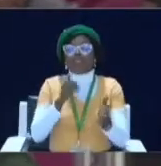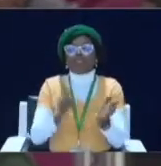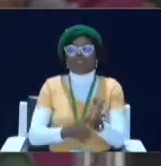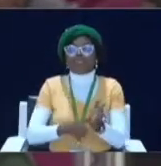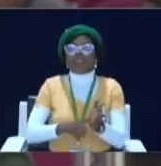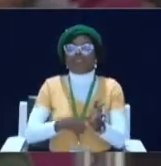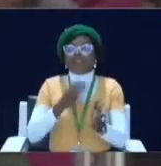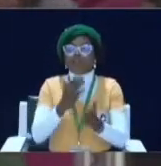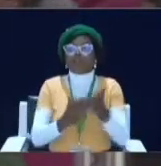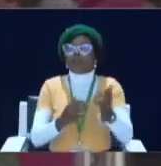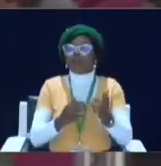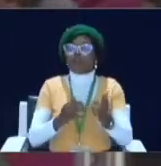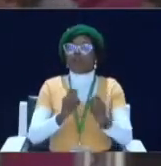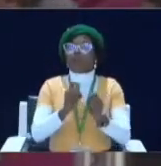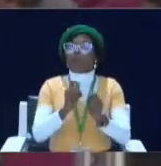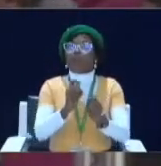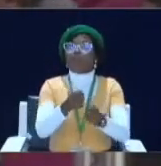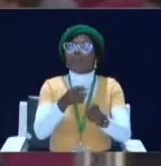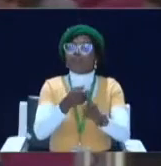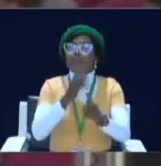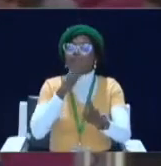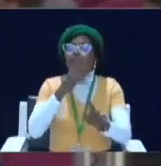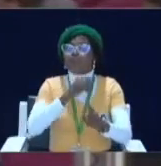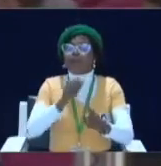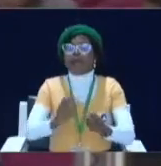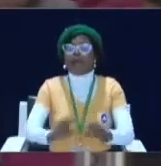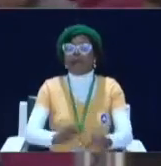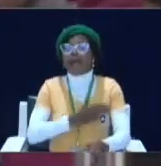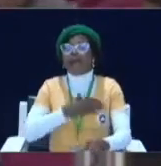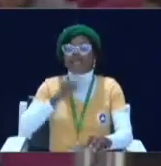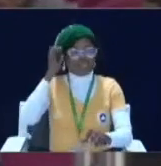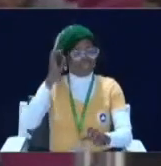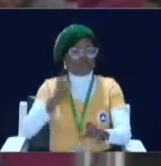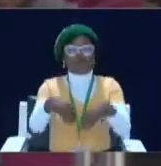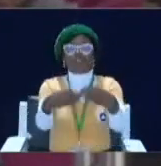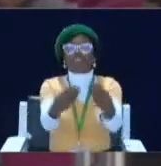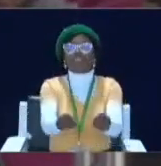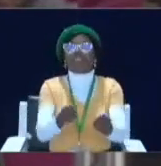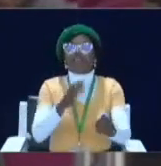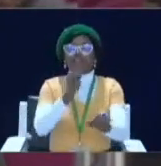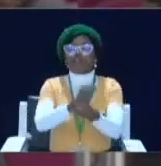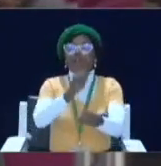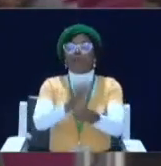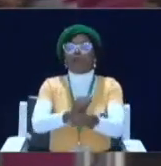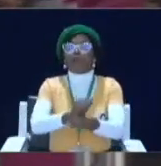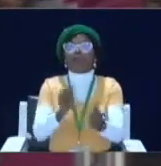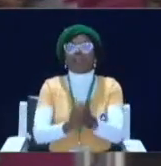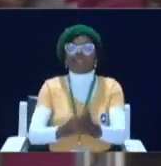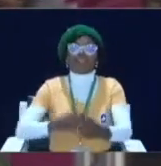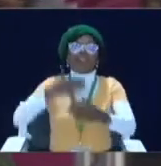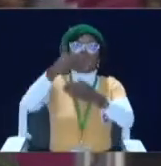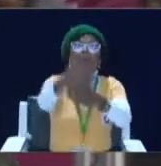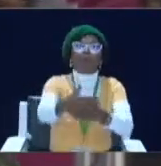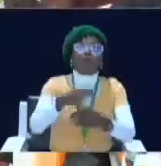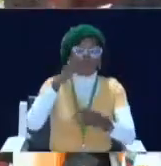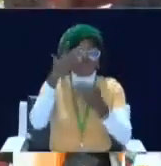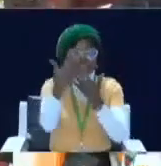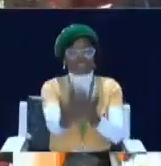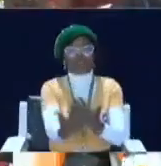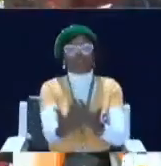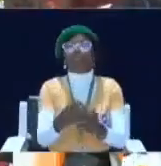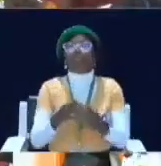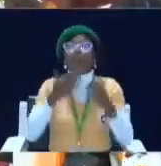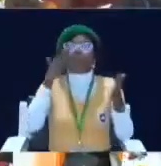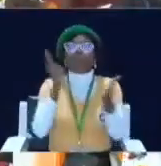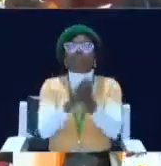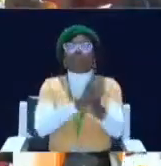a month before and was given a contract beyond his expectation. Praise the Lord.